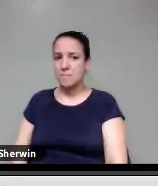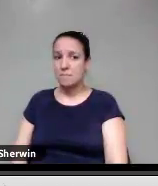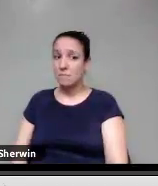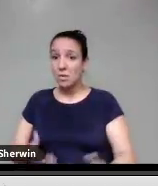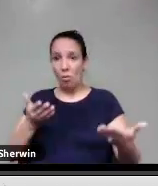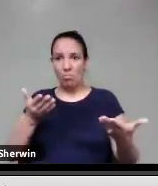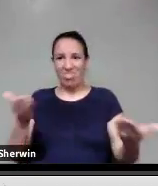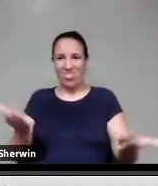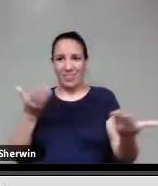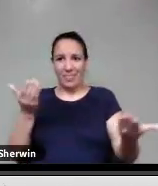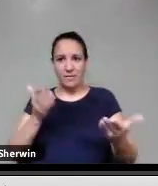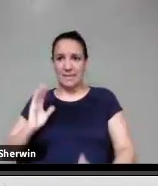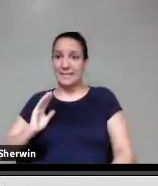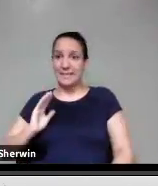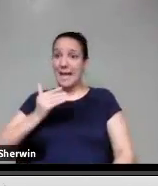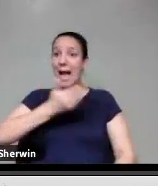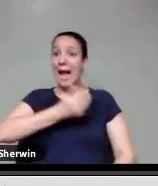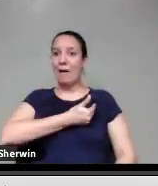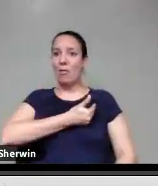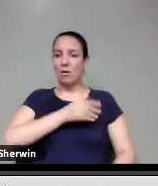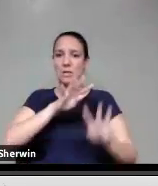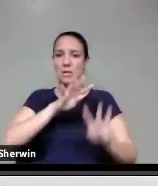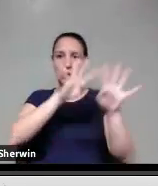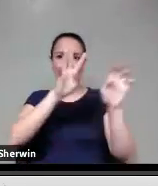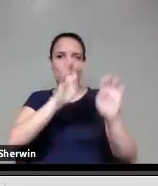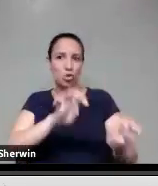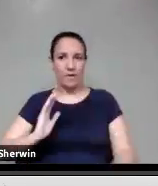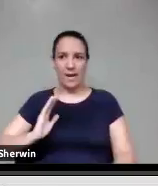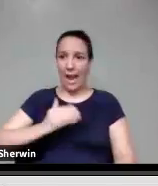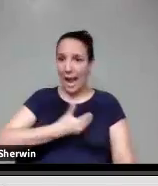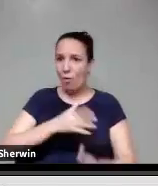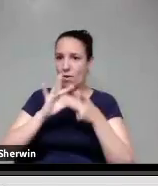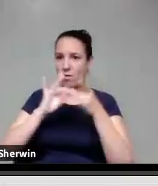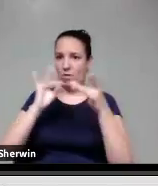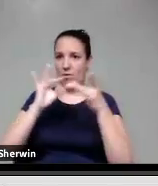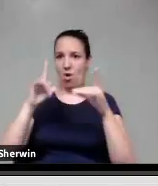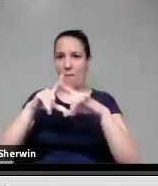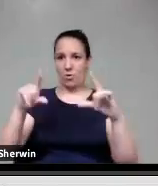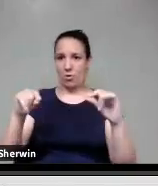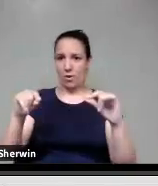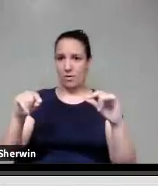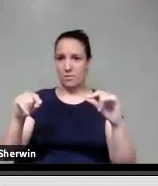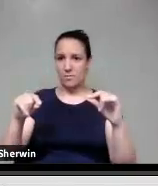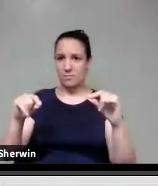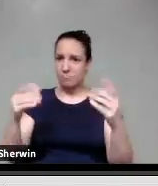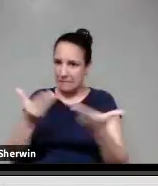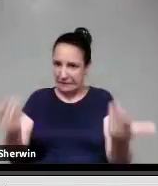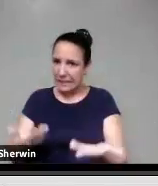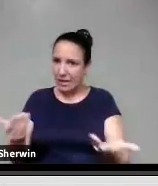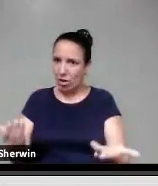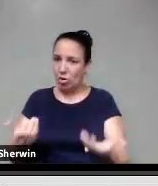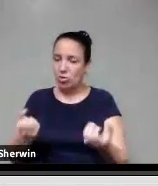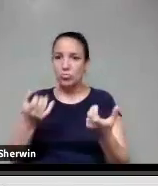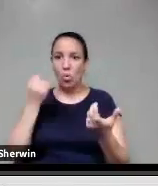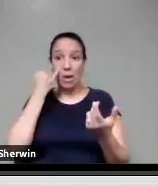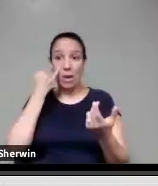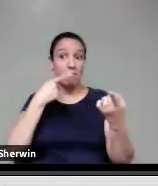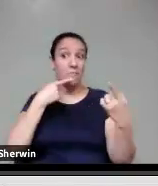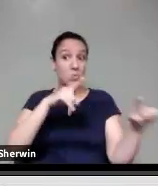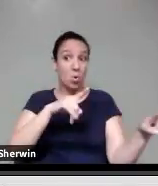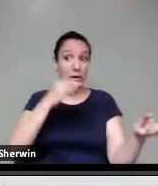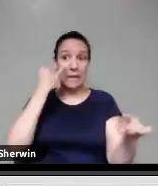will, our comment card, our focus group, to get some input from other people who are using something that is or is not working,